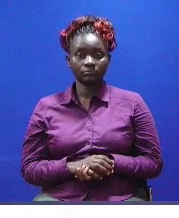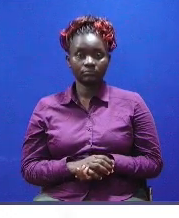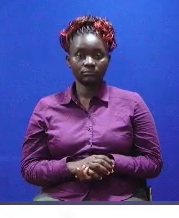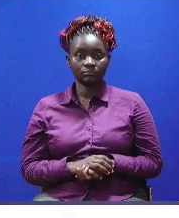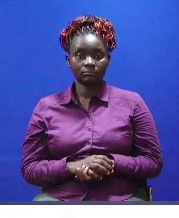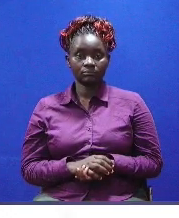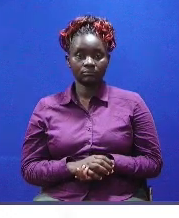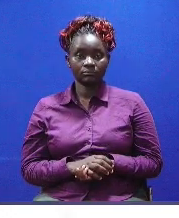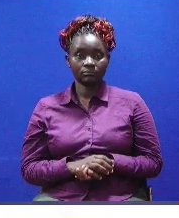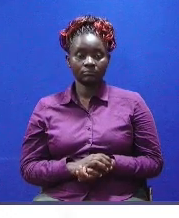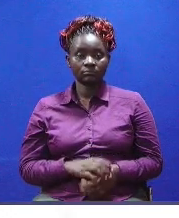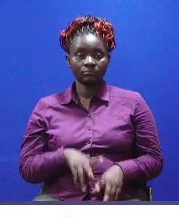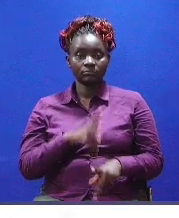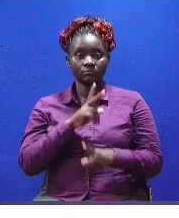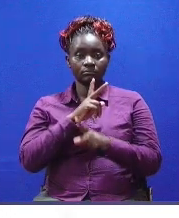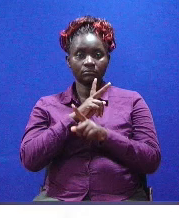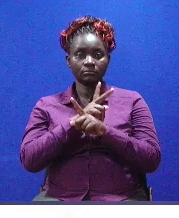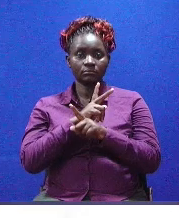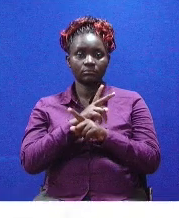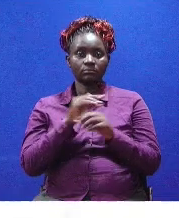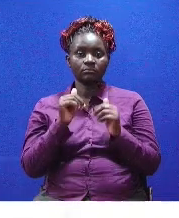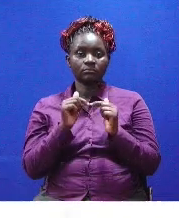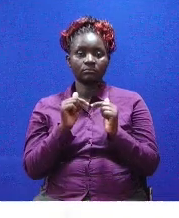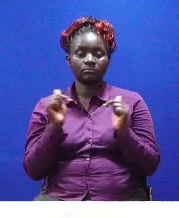protecting the health against